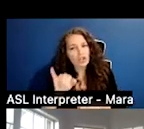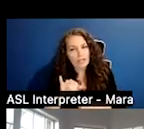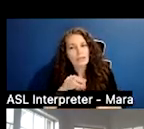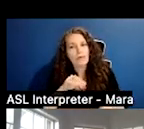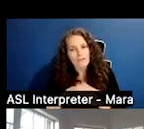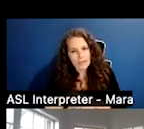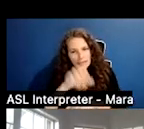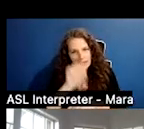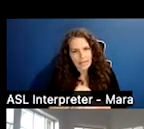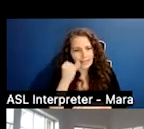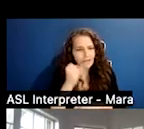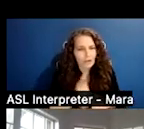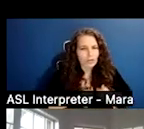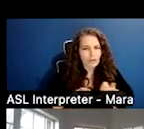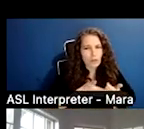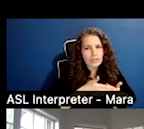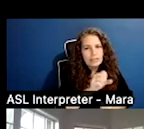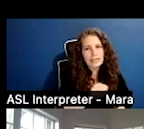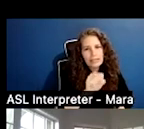San Simeon area, but unfortunately,